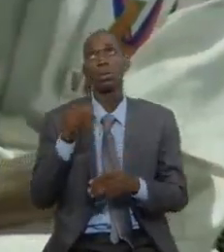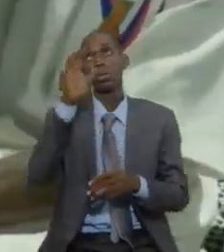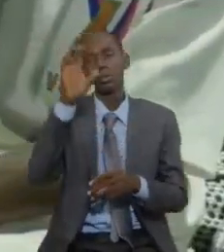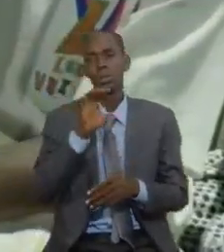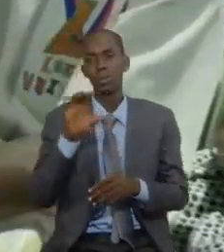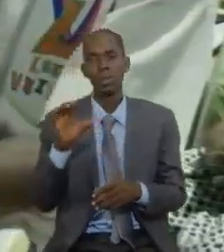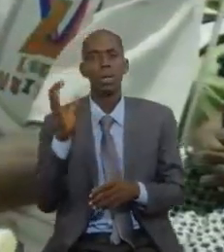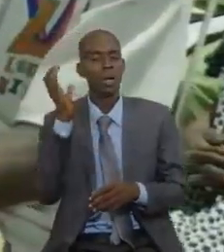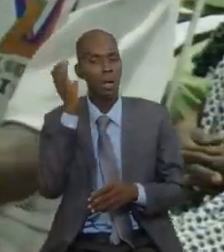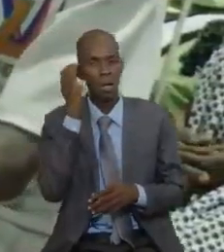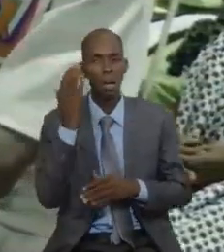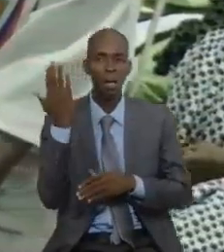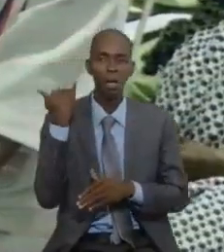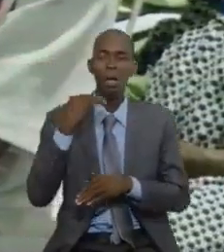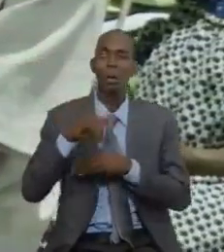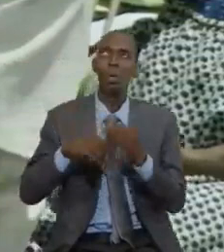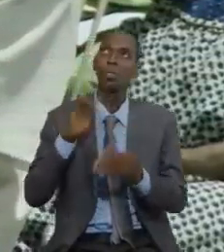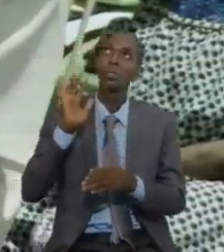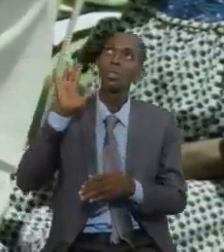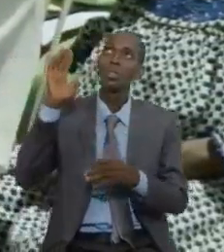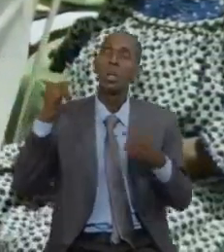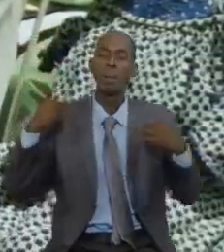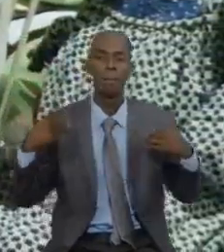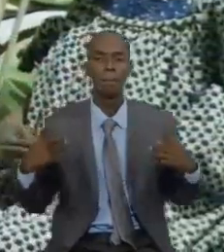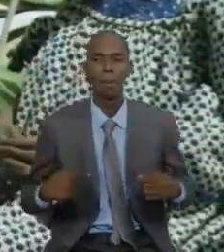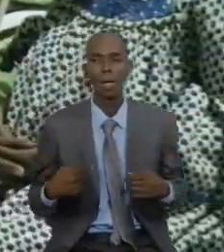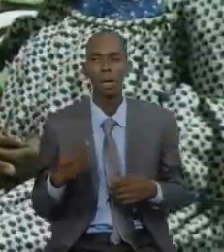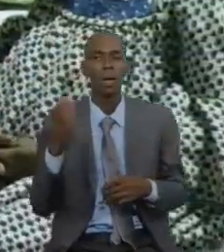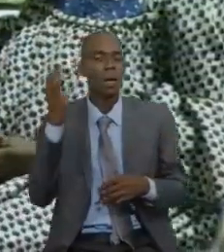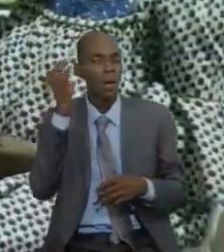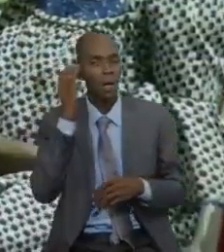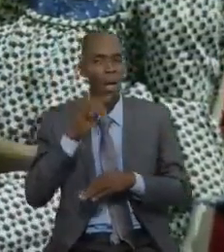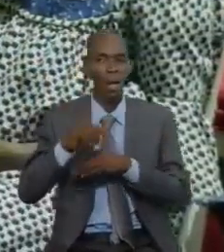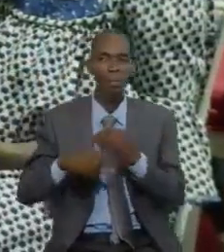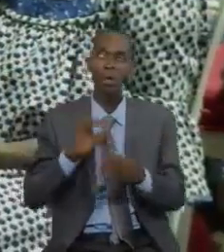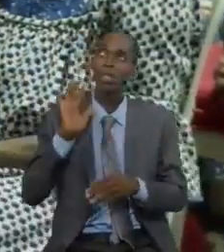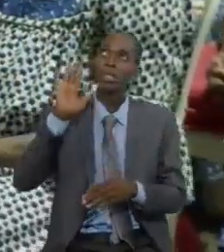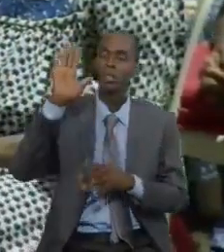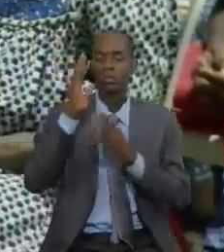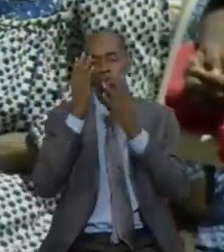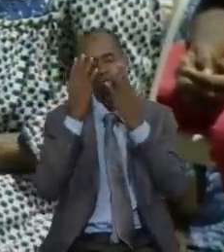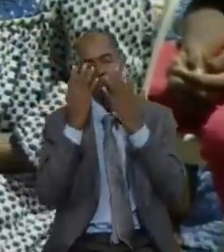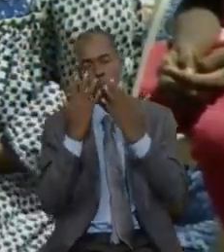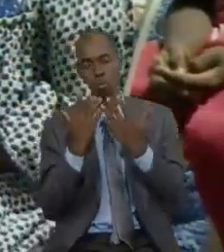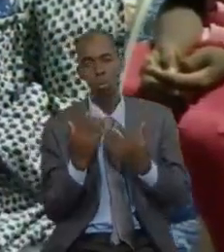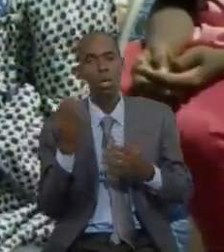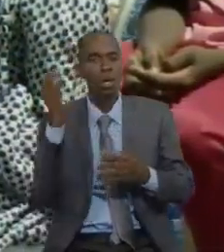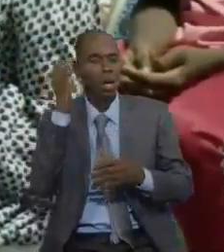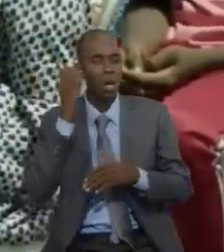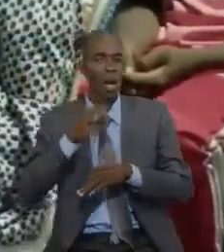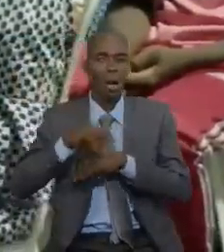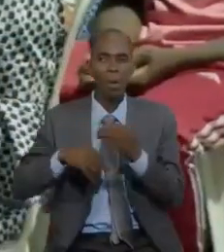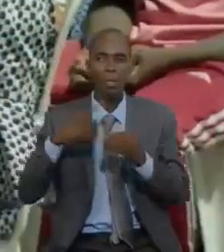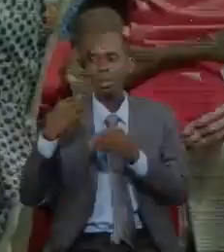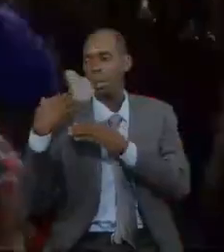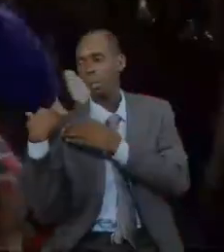about his pain, about his sorrow, about the burden that he bore